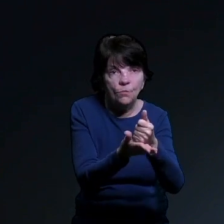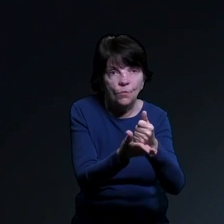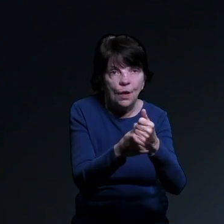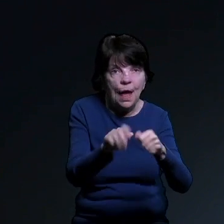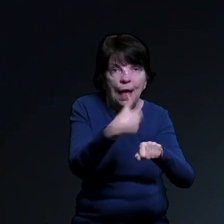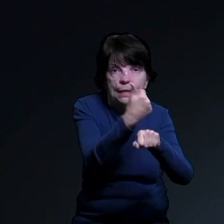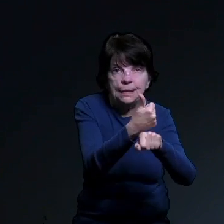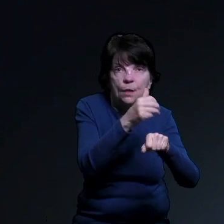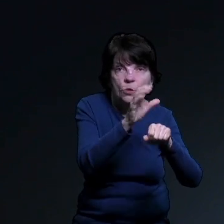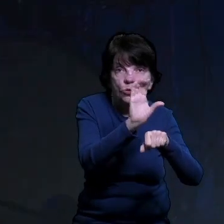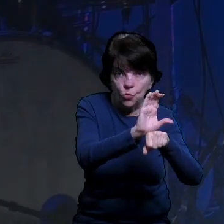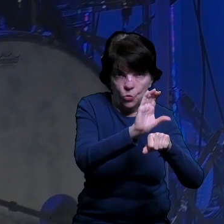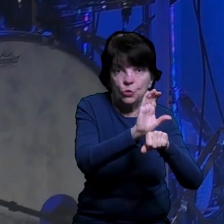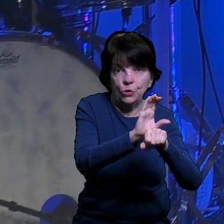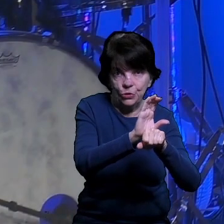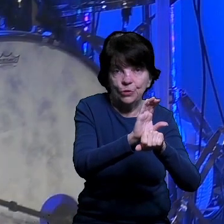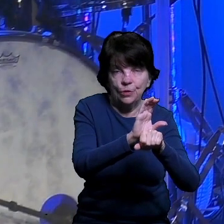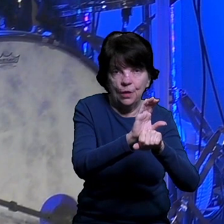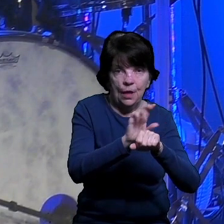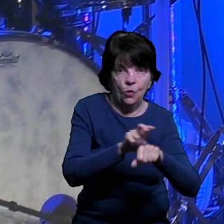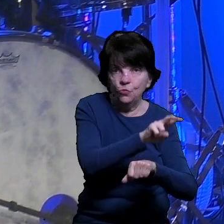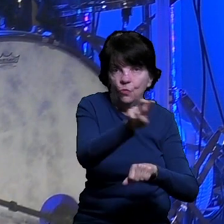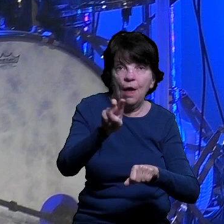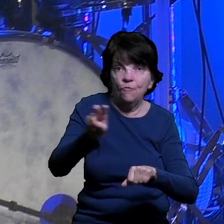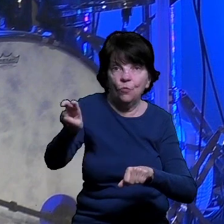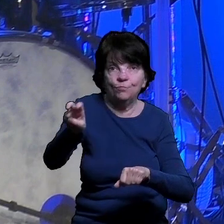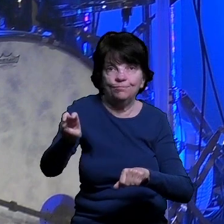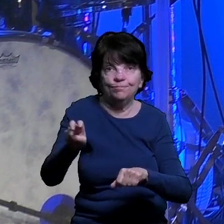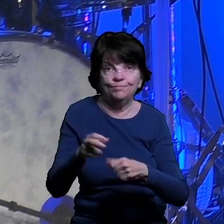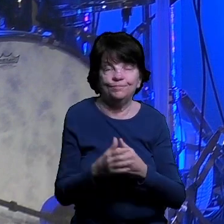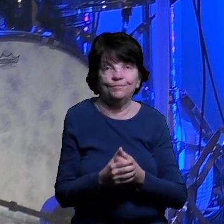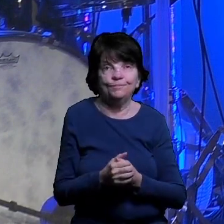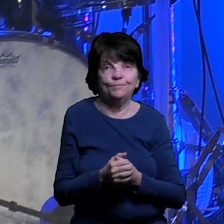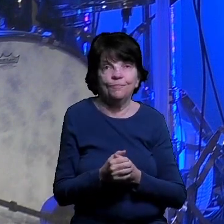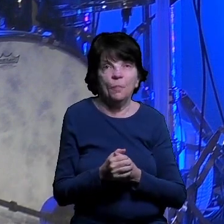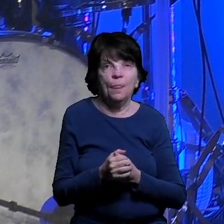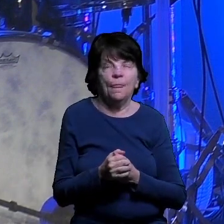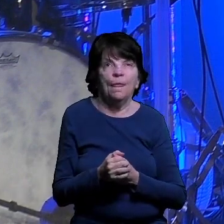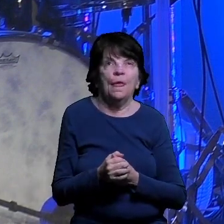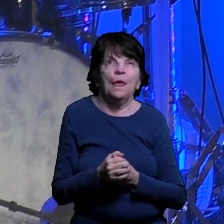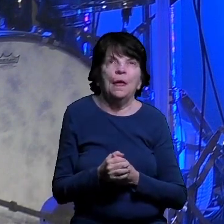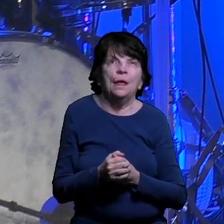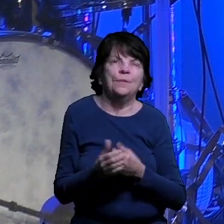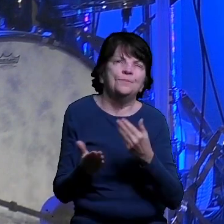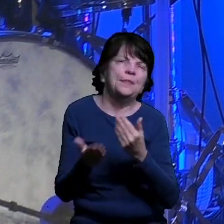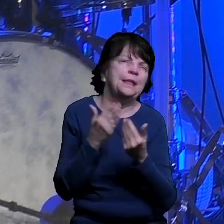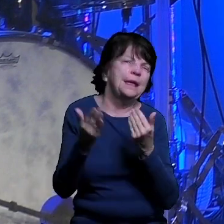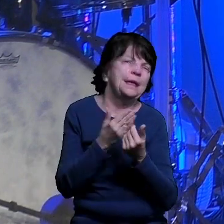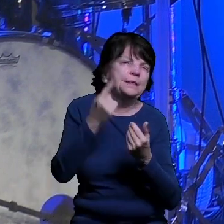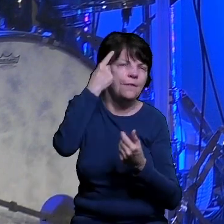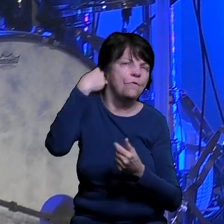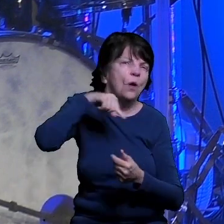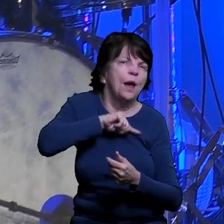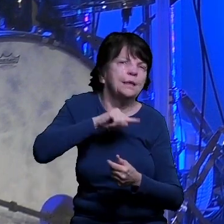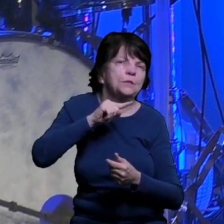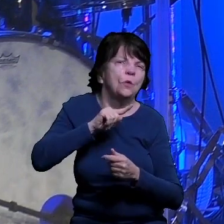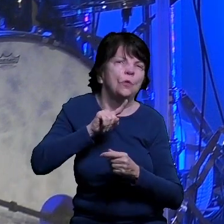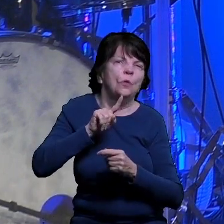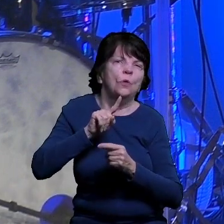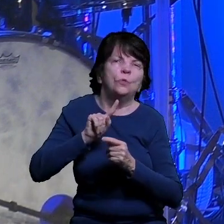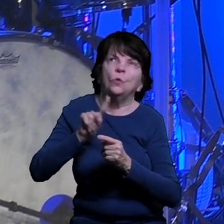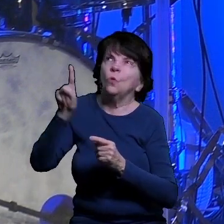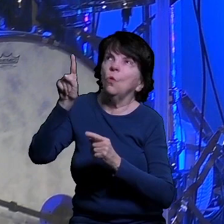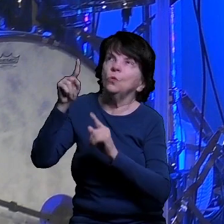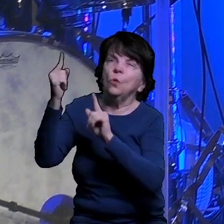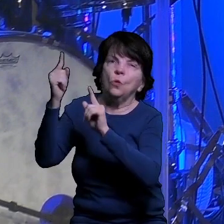I think about how easy it is for us to come before the Lord and say, Lord, what can you give me today?